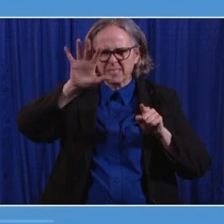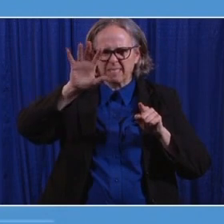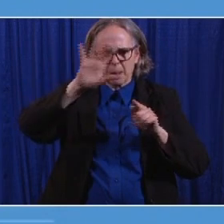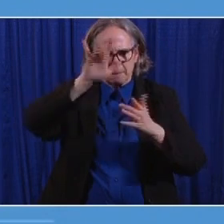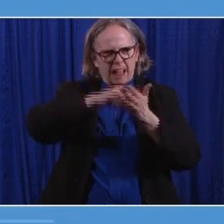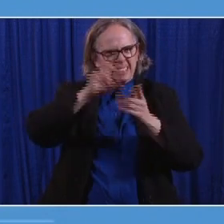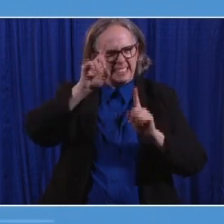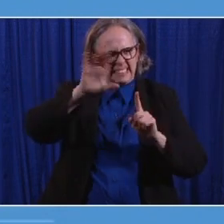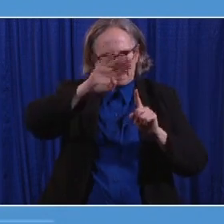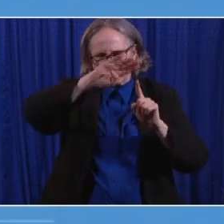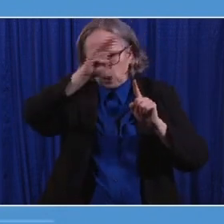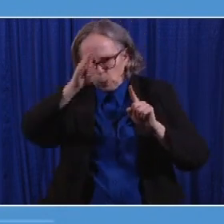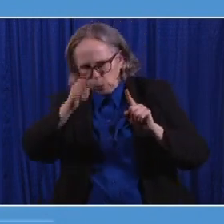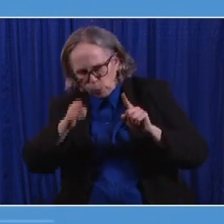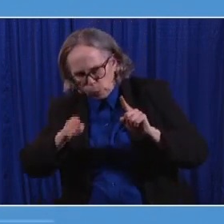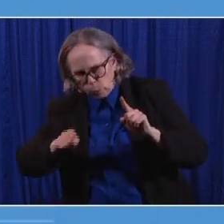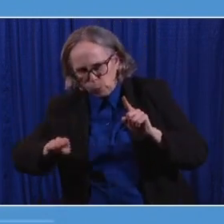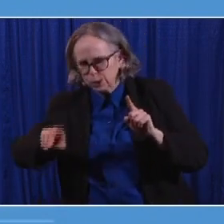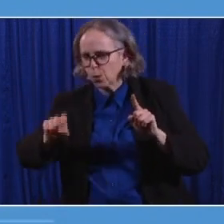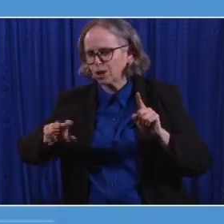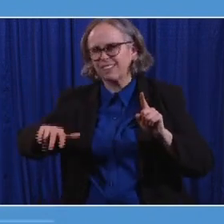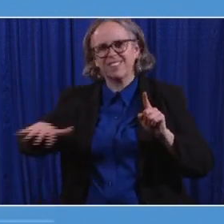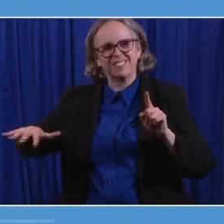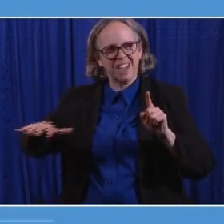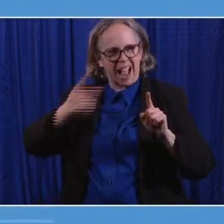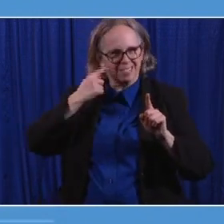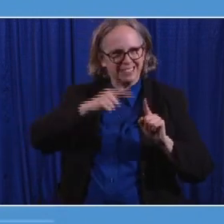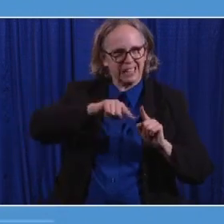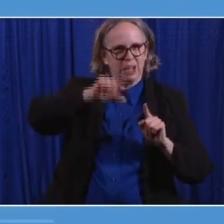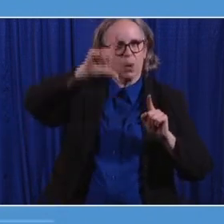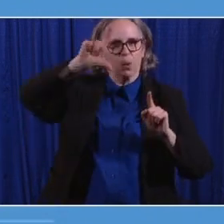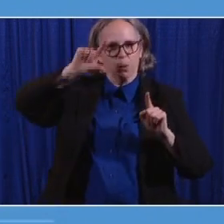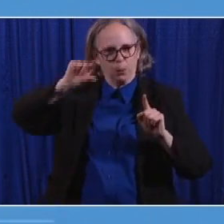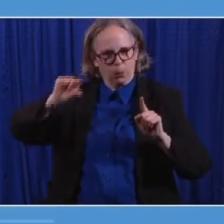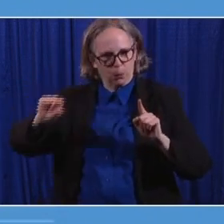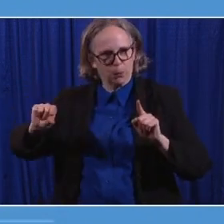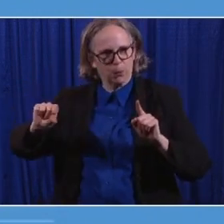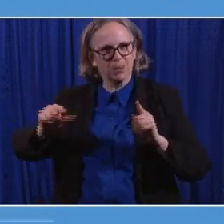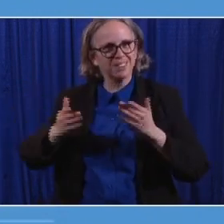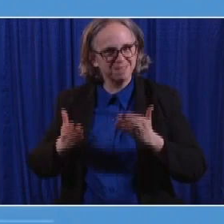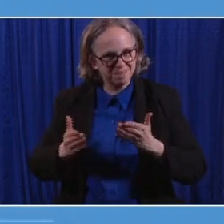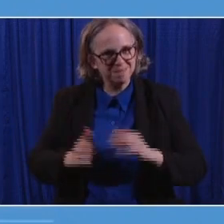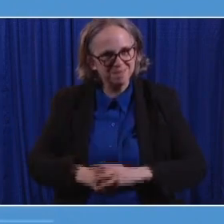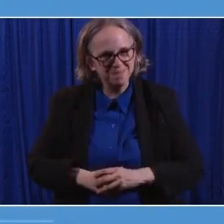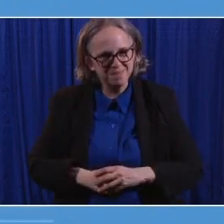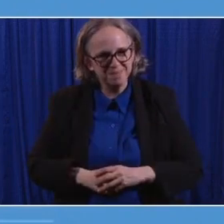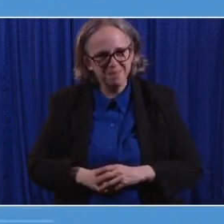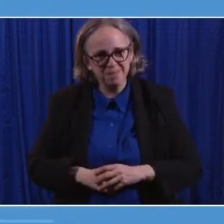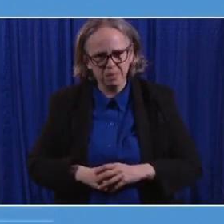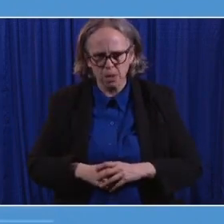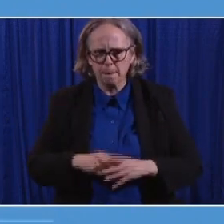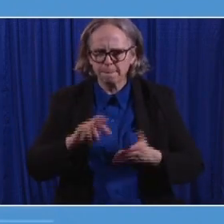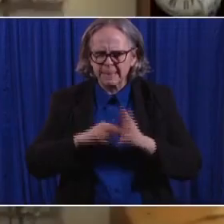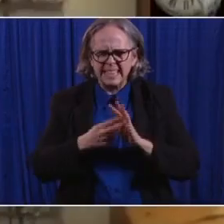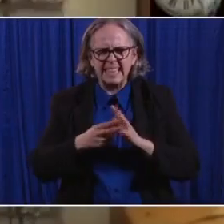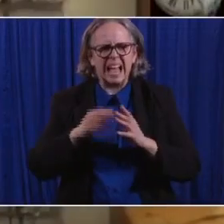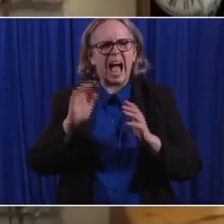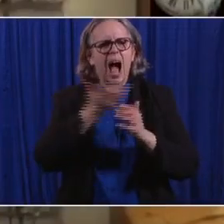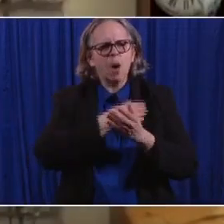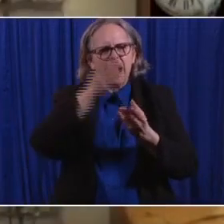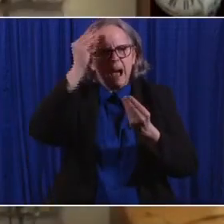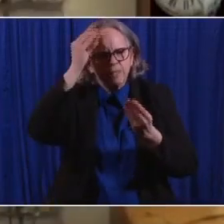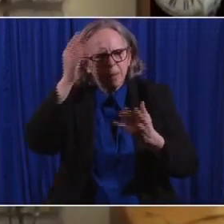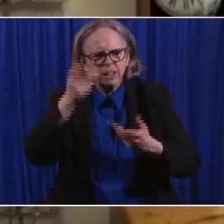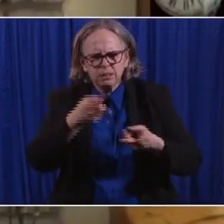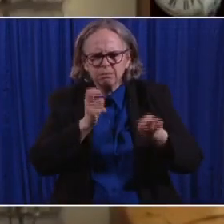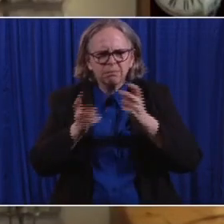go through, Fran went through for me, pulled some of this data just a moment ago, and I'm